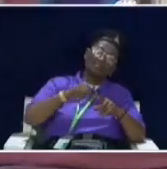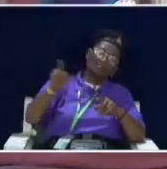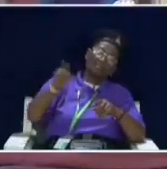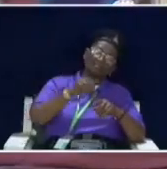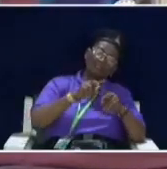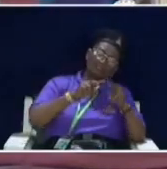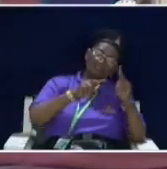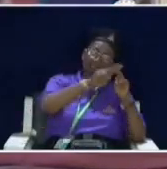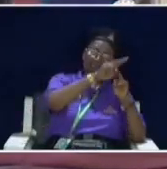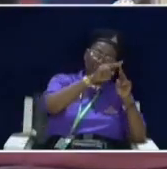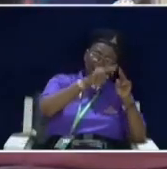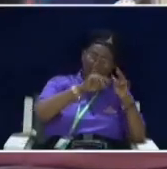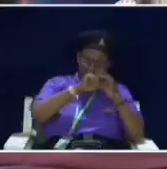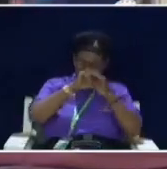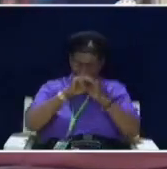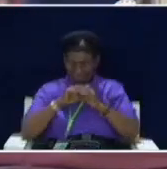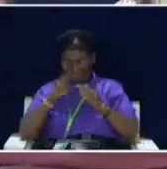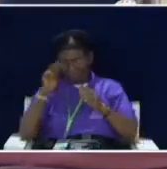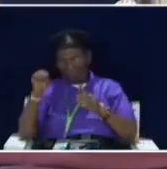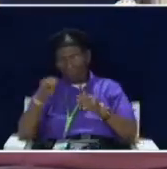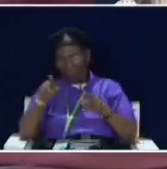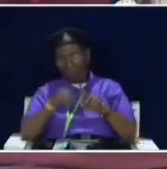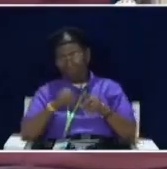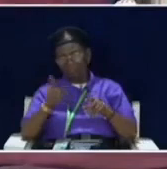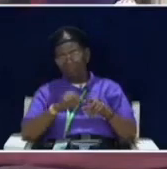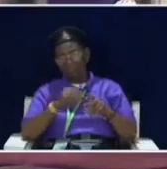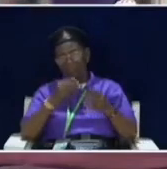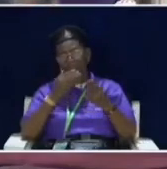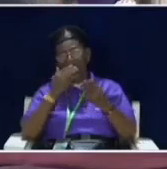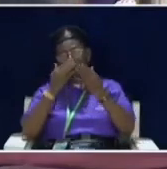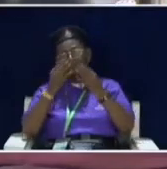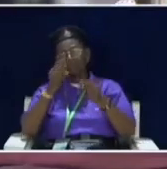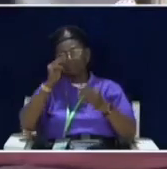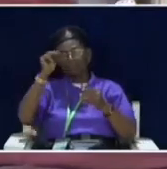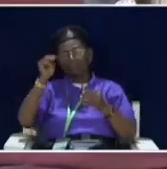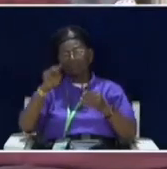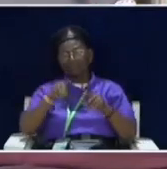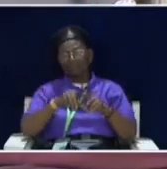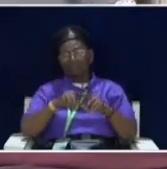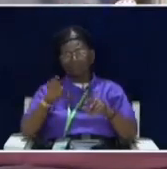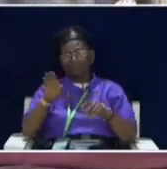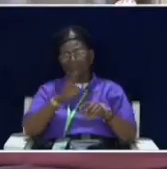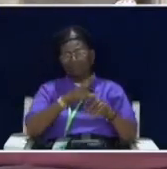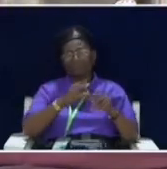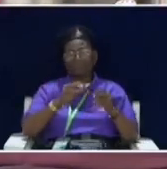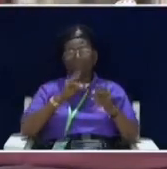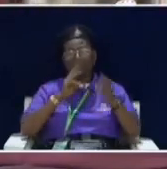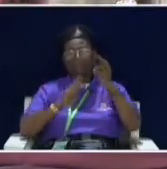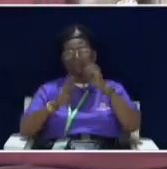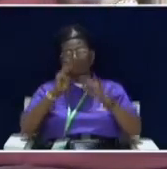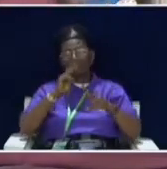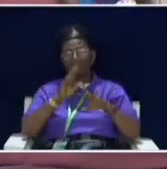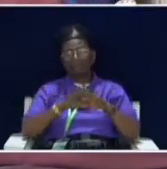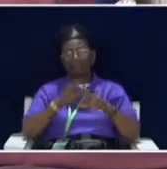as you thank him, and then as you cry unto him,